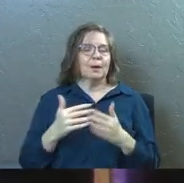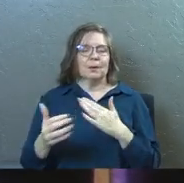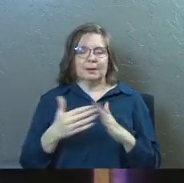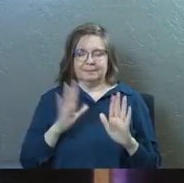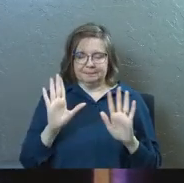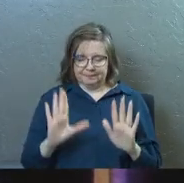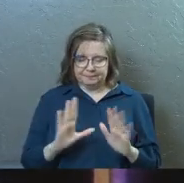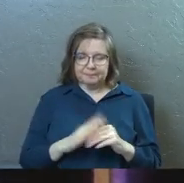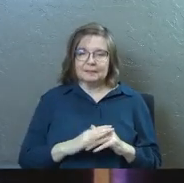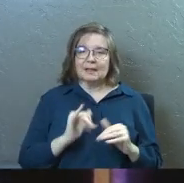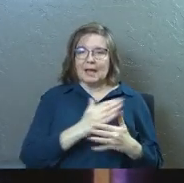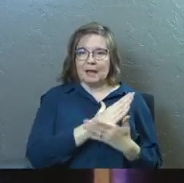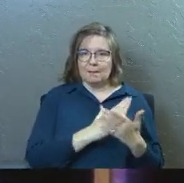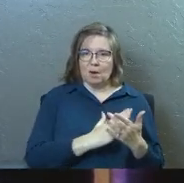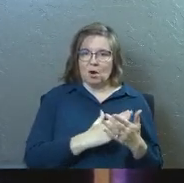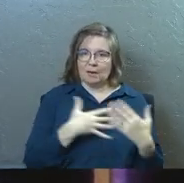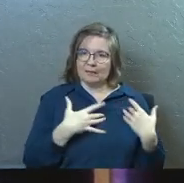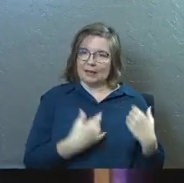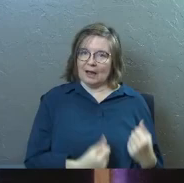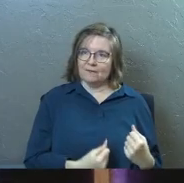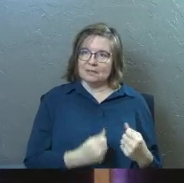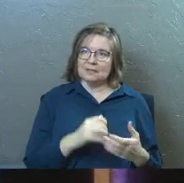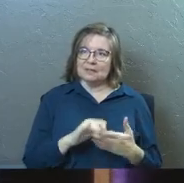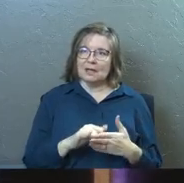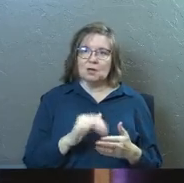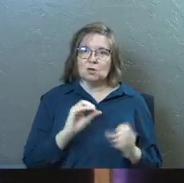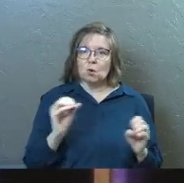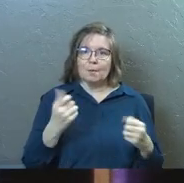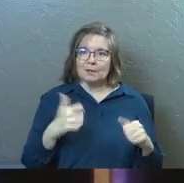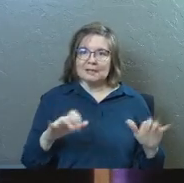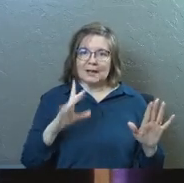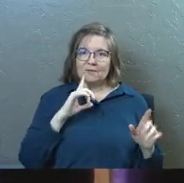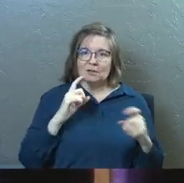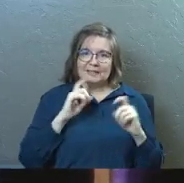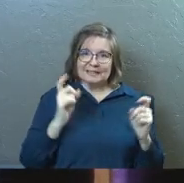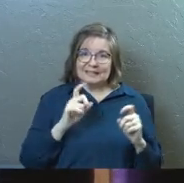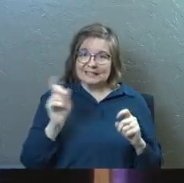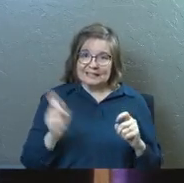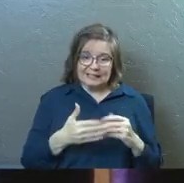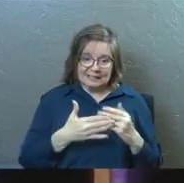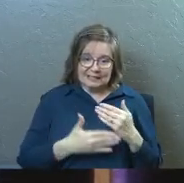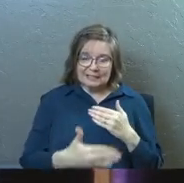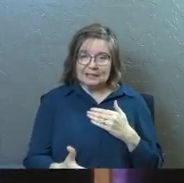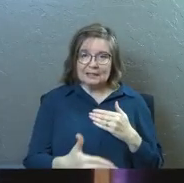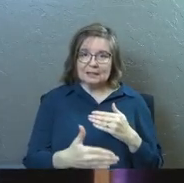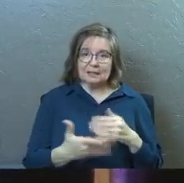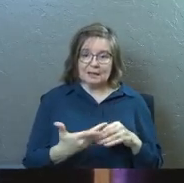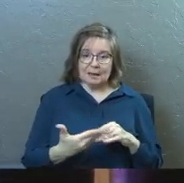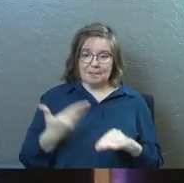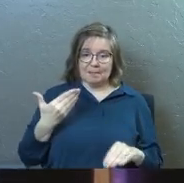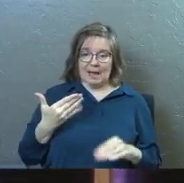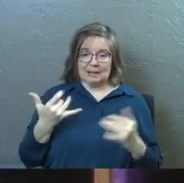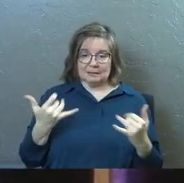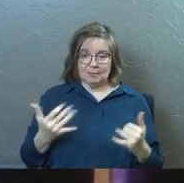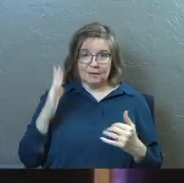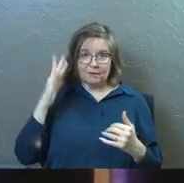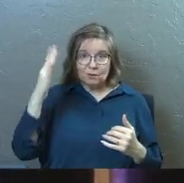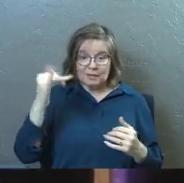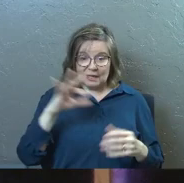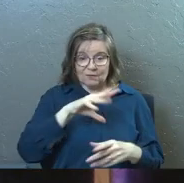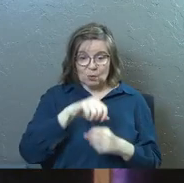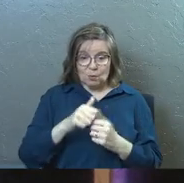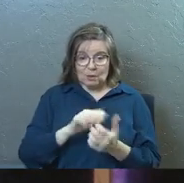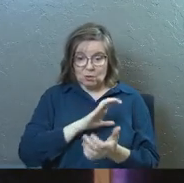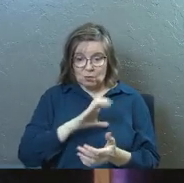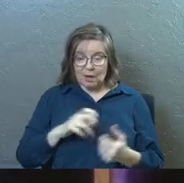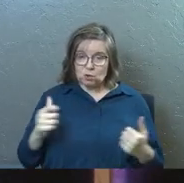anyway, so that's part of our confidence, guys, is that no more sacrifice for sin is ever needed for any of us, past, present, future. If you're in Christ